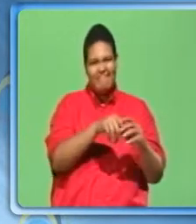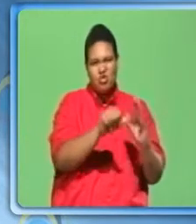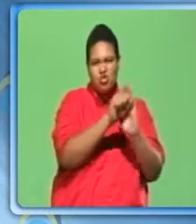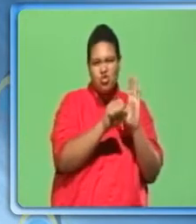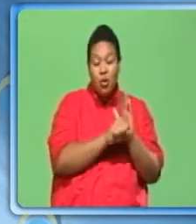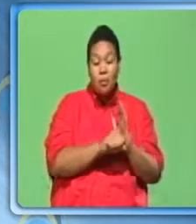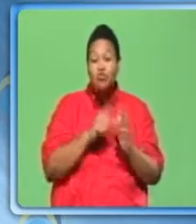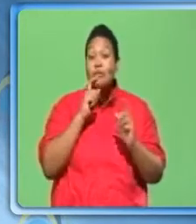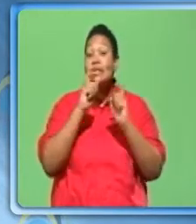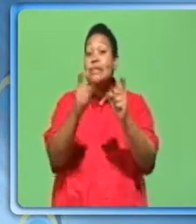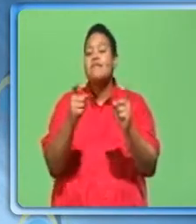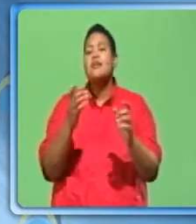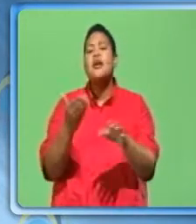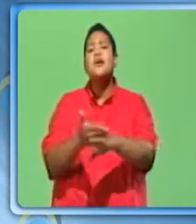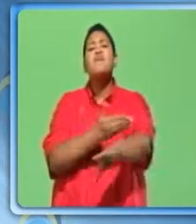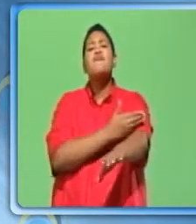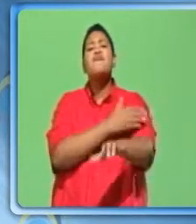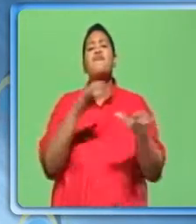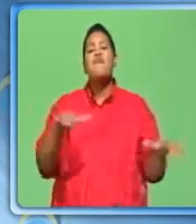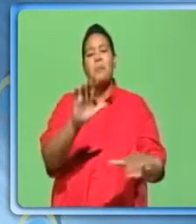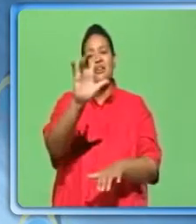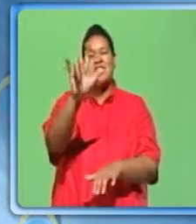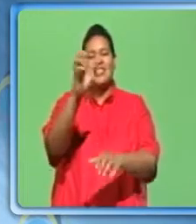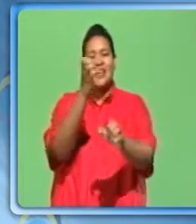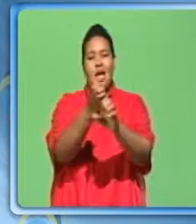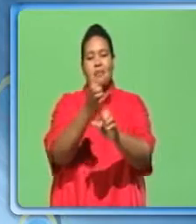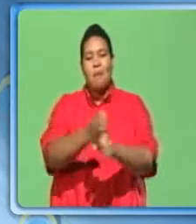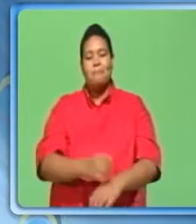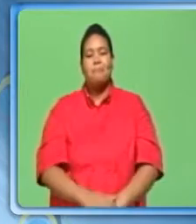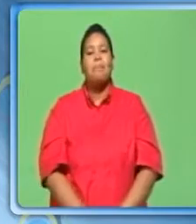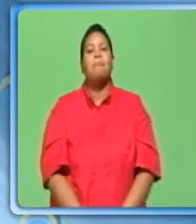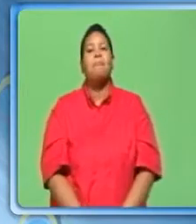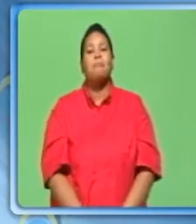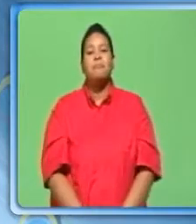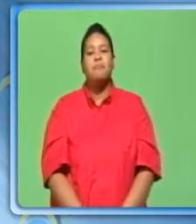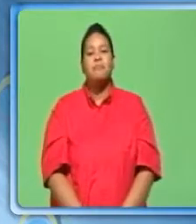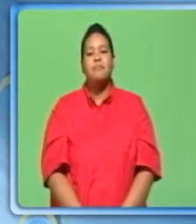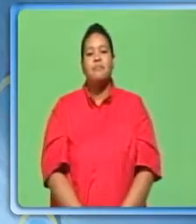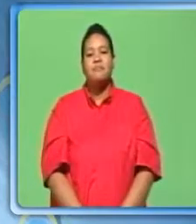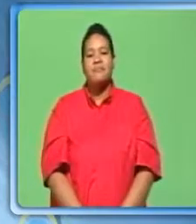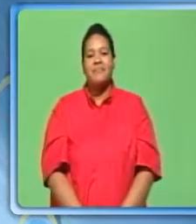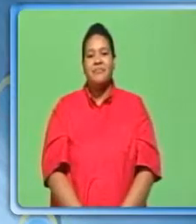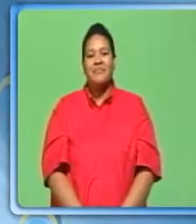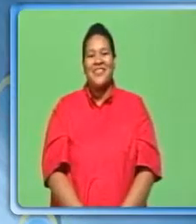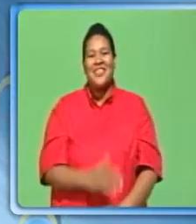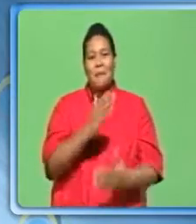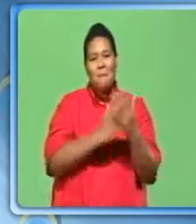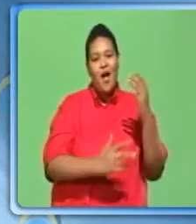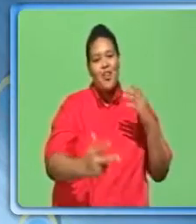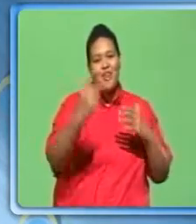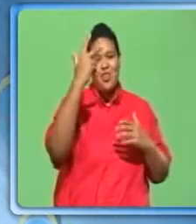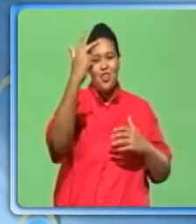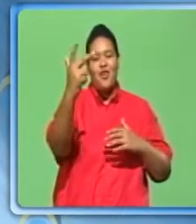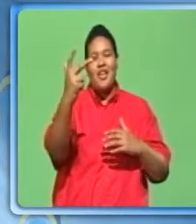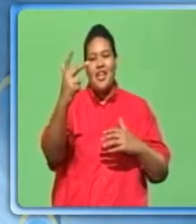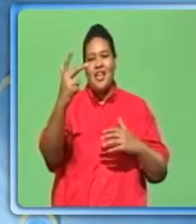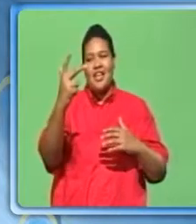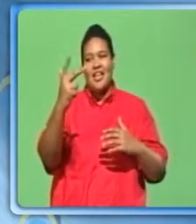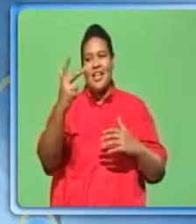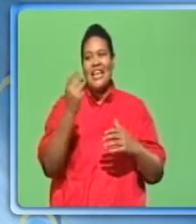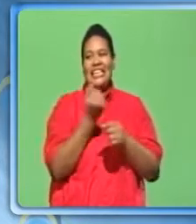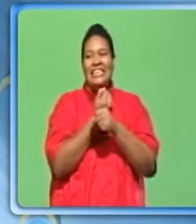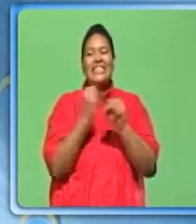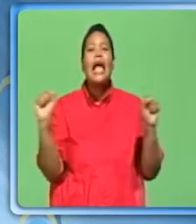topics, resulting in improved performance in CSEC examinations. Segment 3.